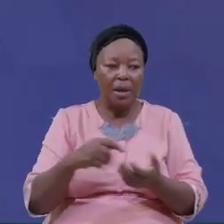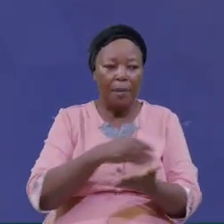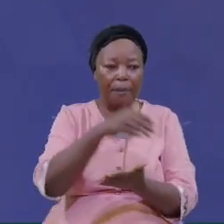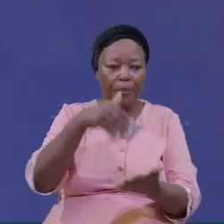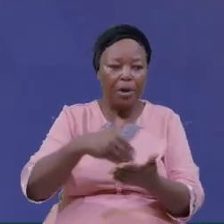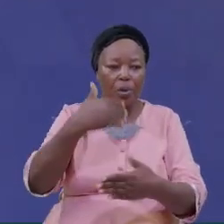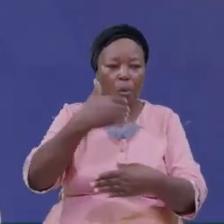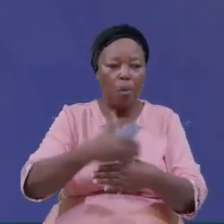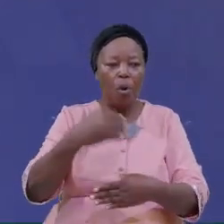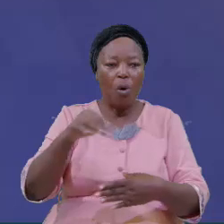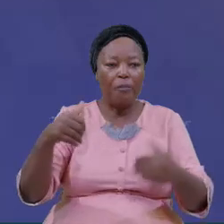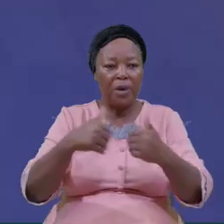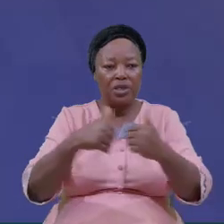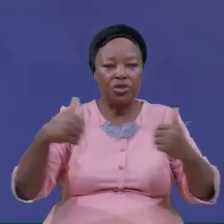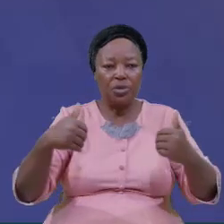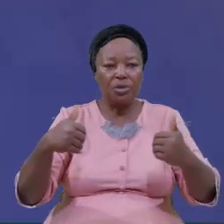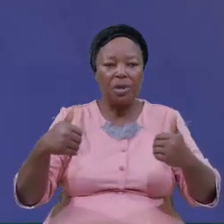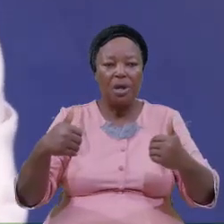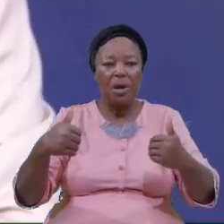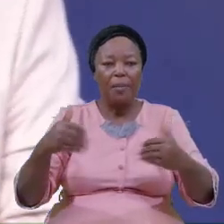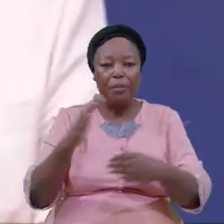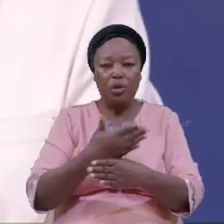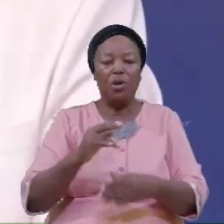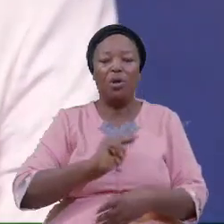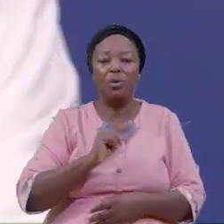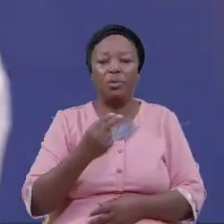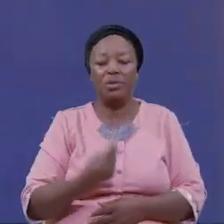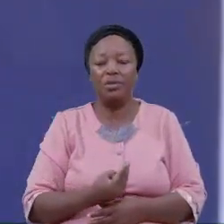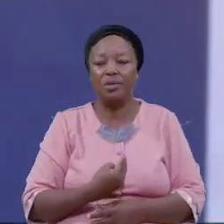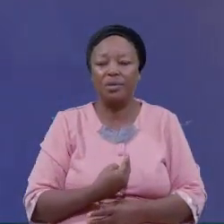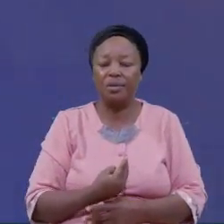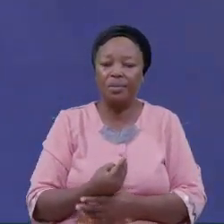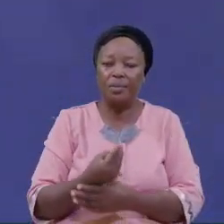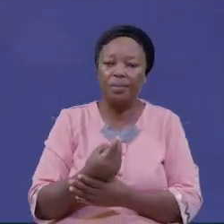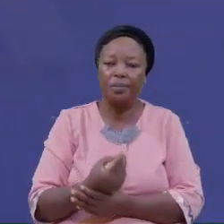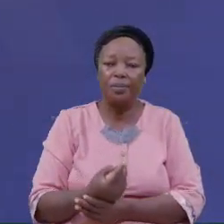of partition between us.